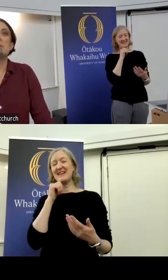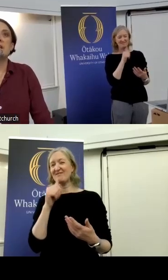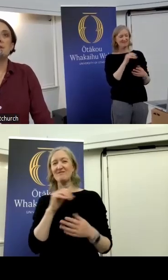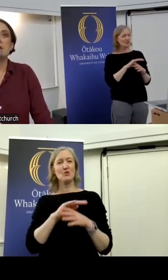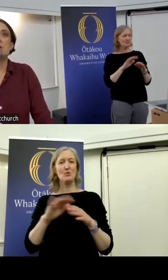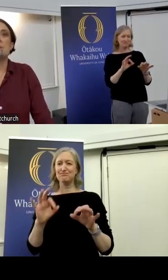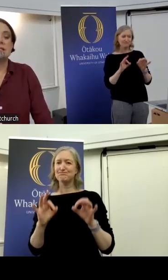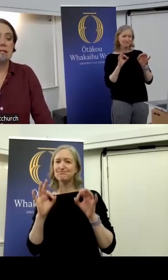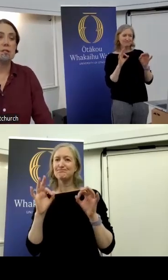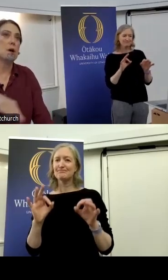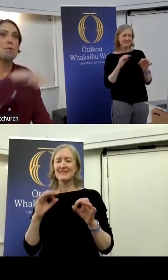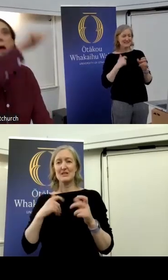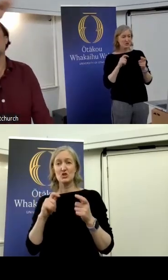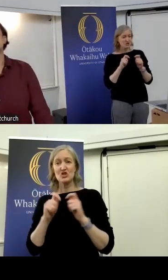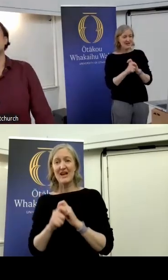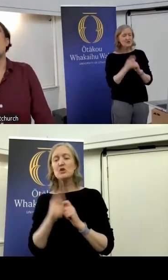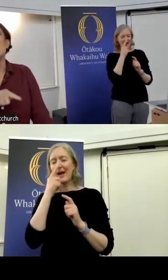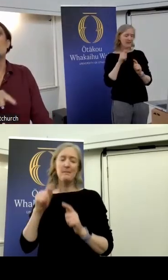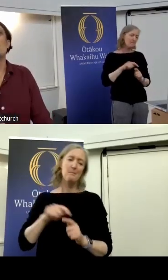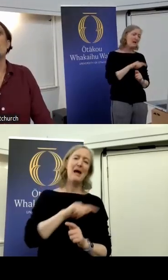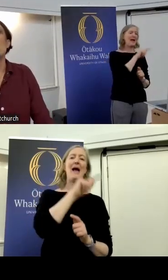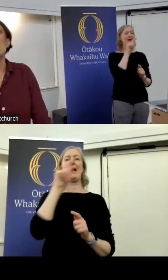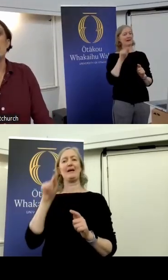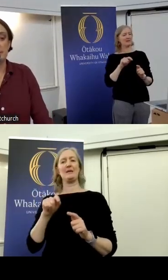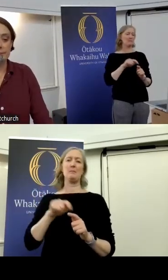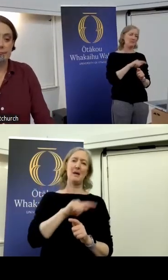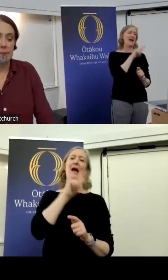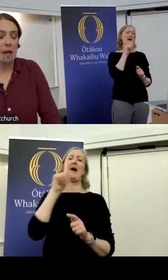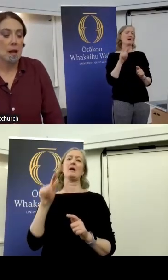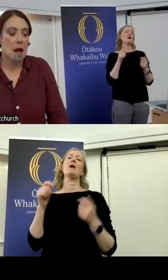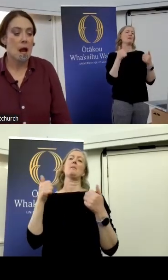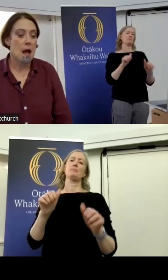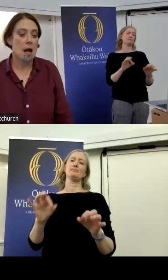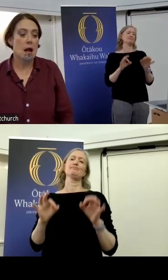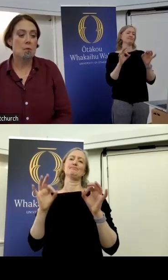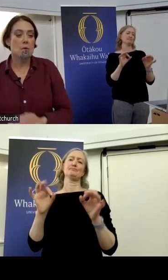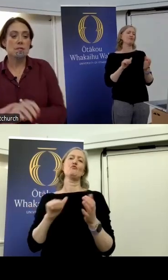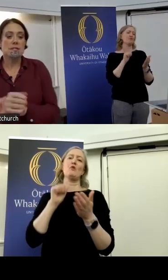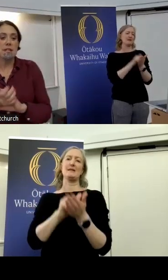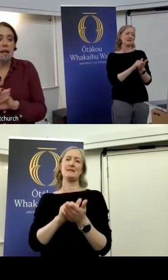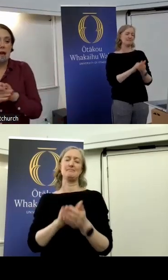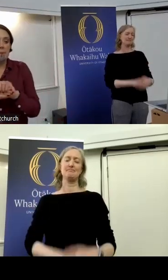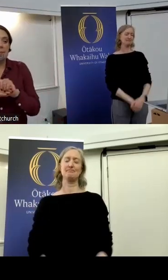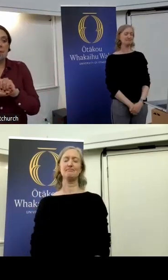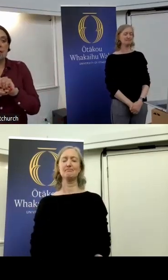the implementation a little bit. And so around the circle, you go again. I would